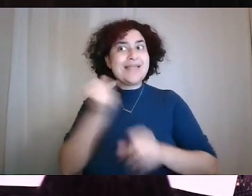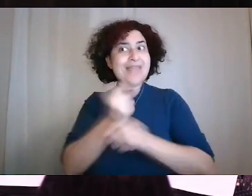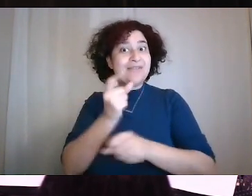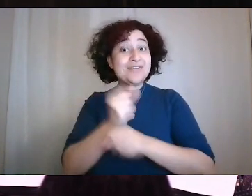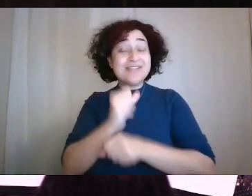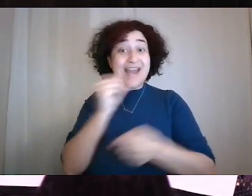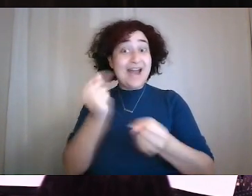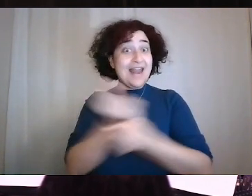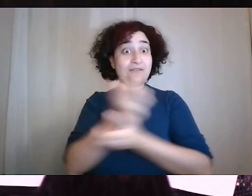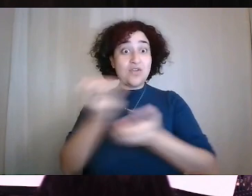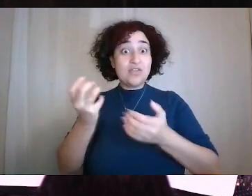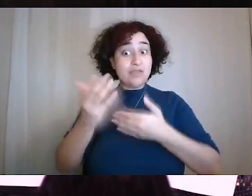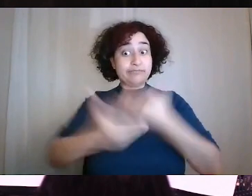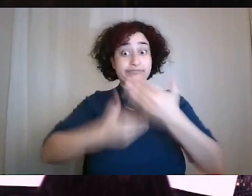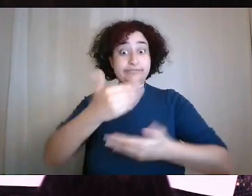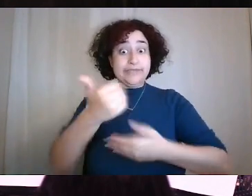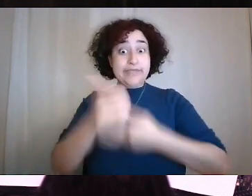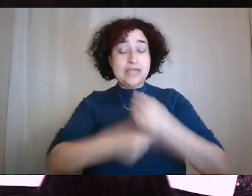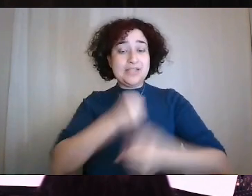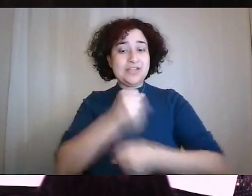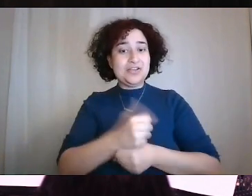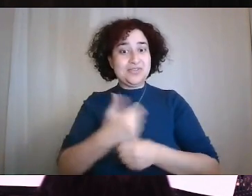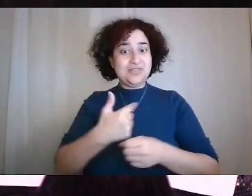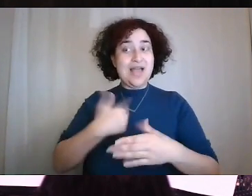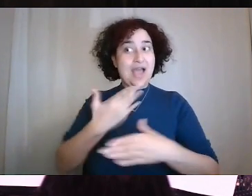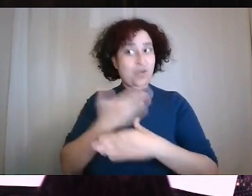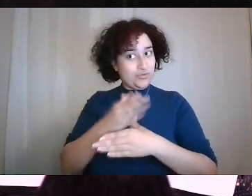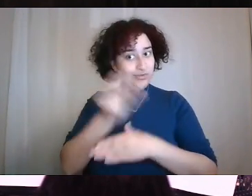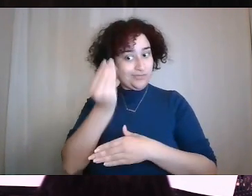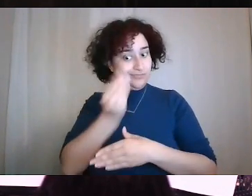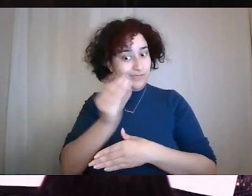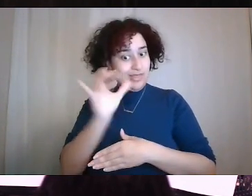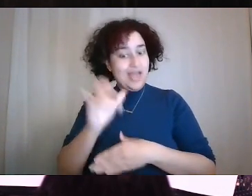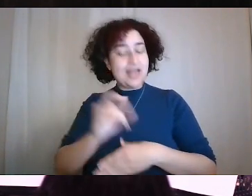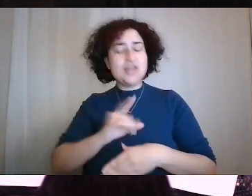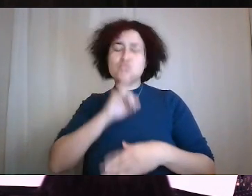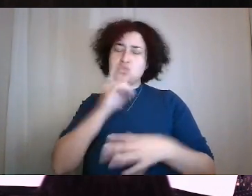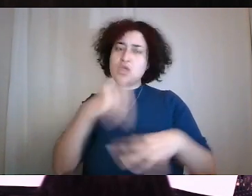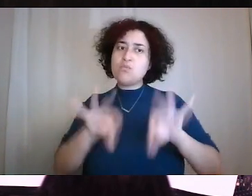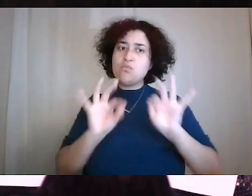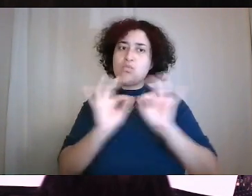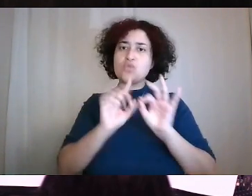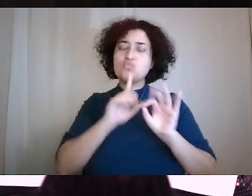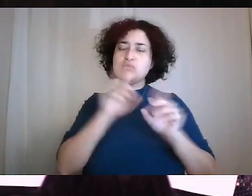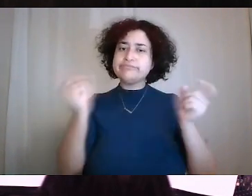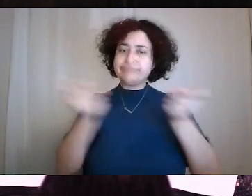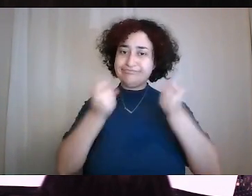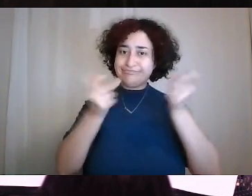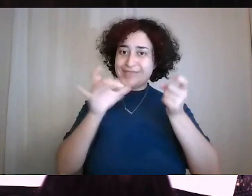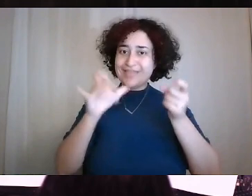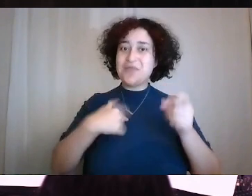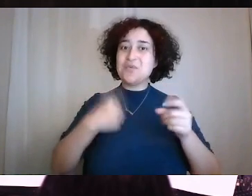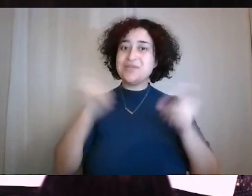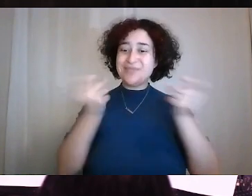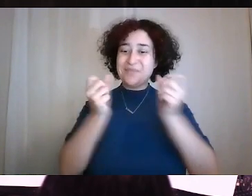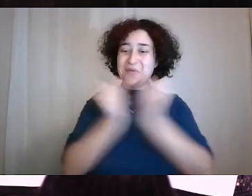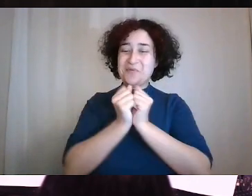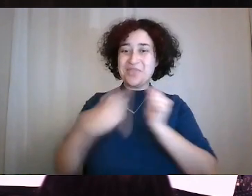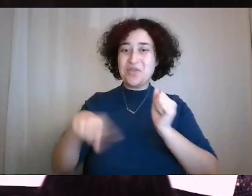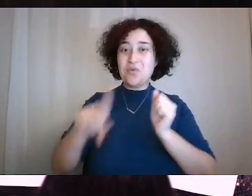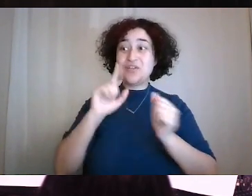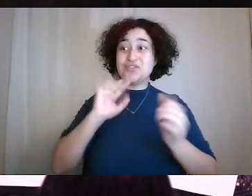will share, and so it is quite a milestone, and one you really should celebrate, and we celebrate with you to make it to 10 years to celebrate this